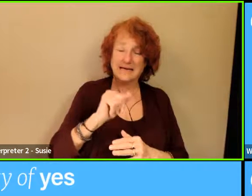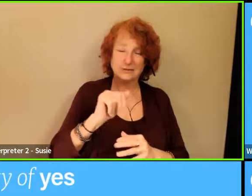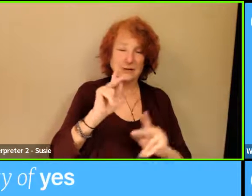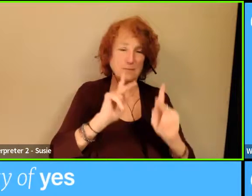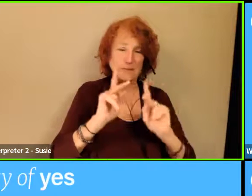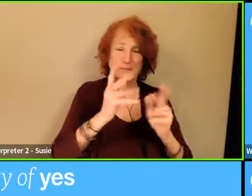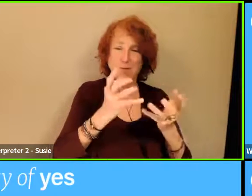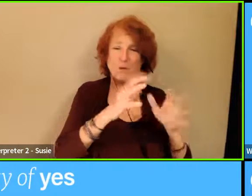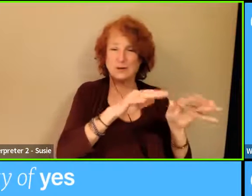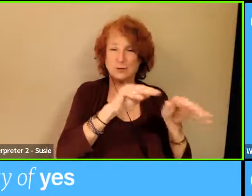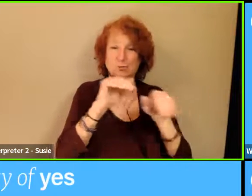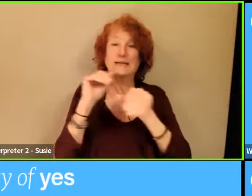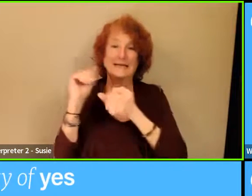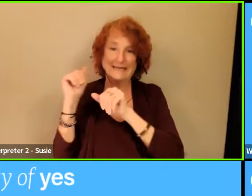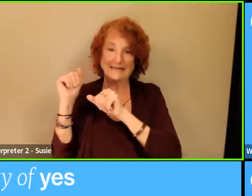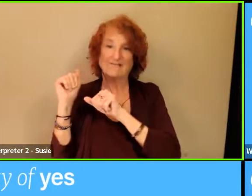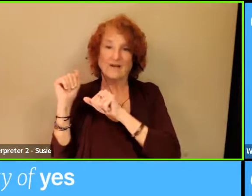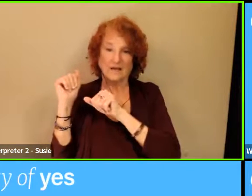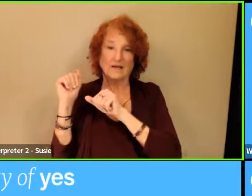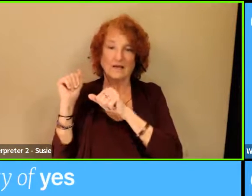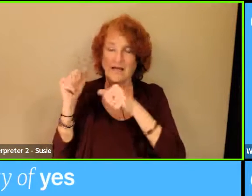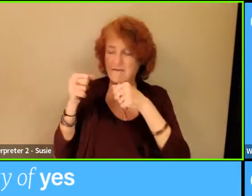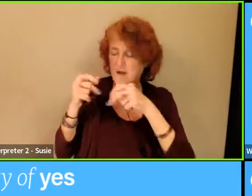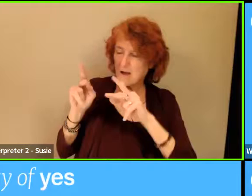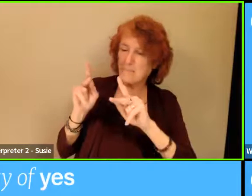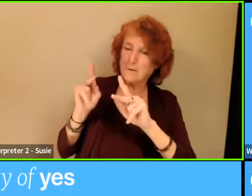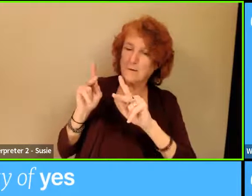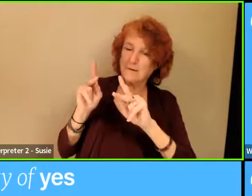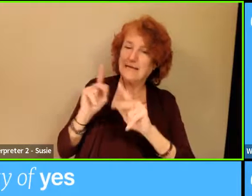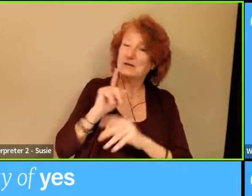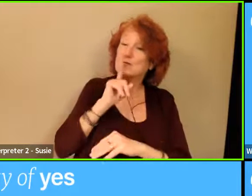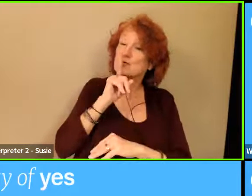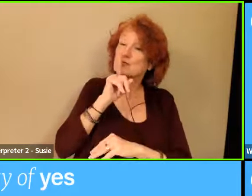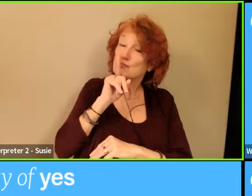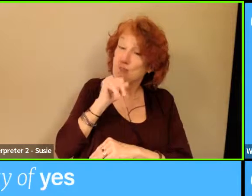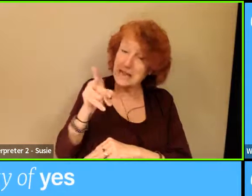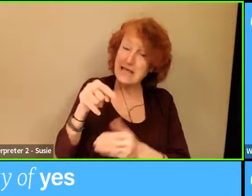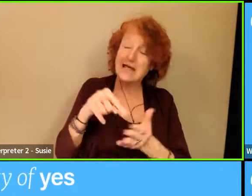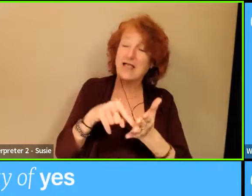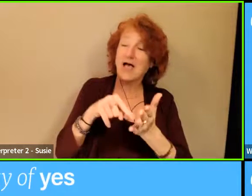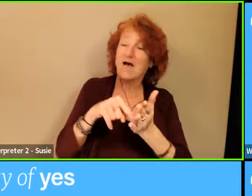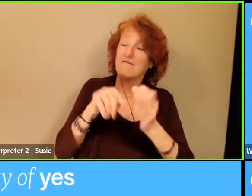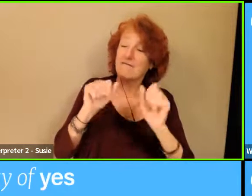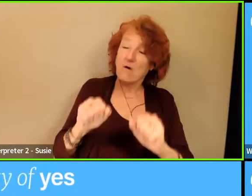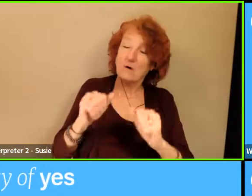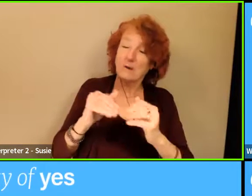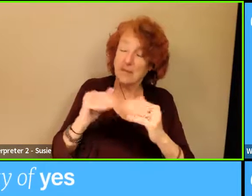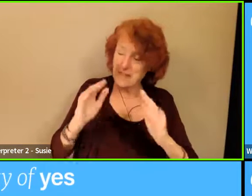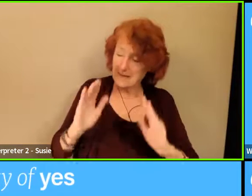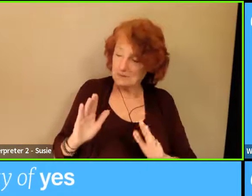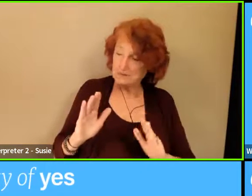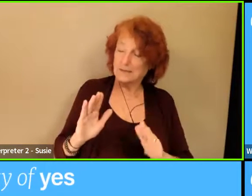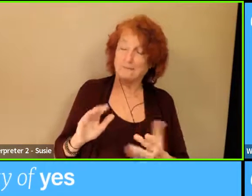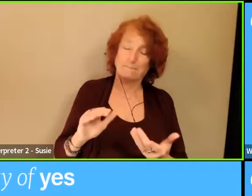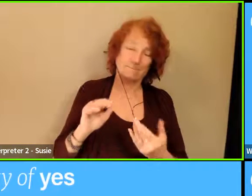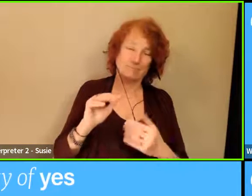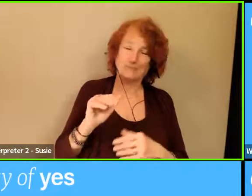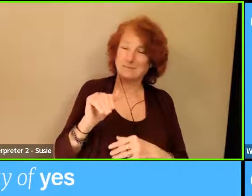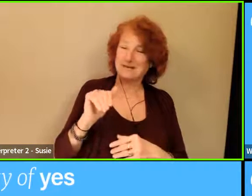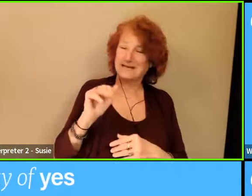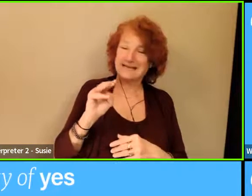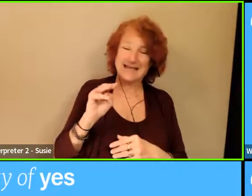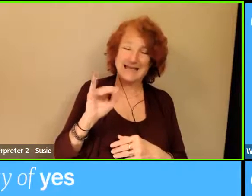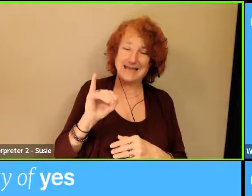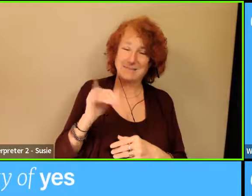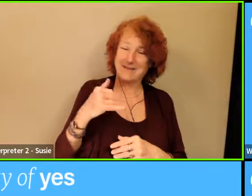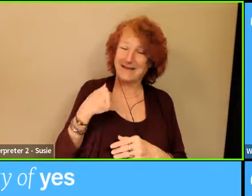the opportunity to get into real affordable housing. But at the AMI that exists